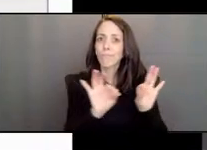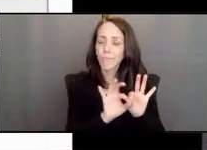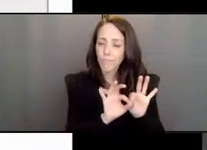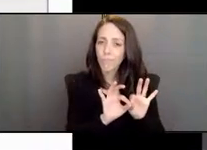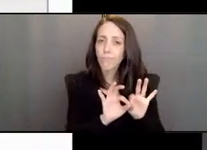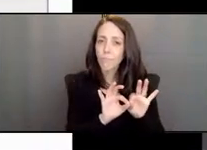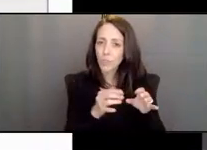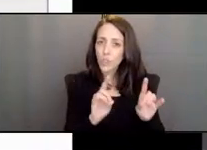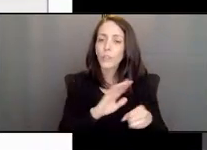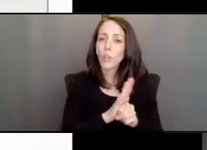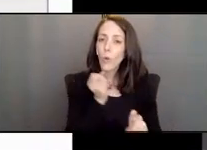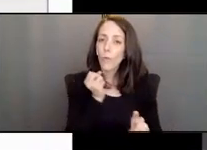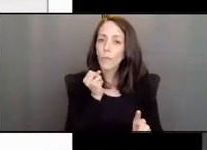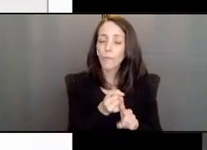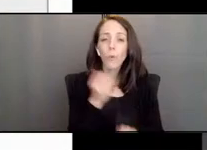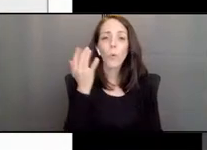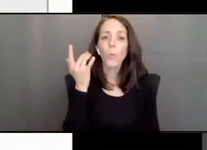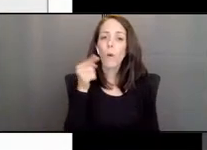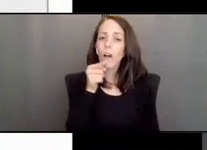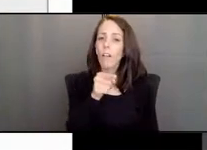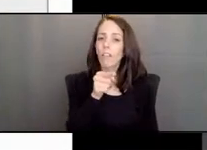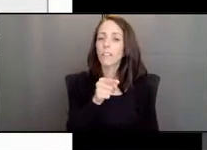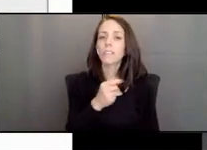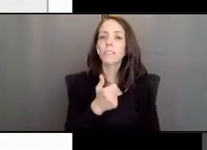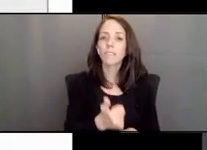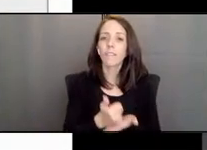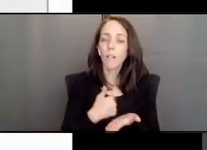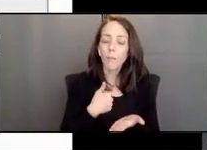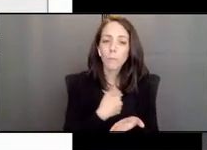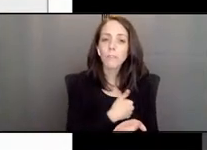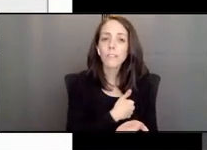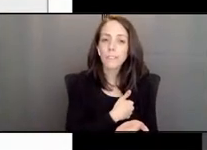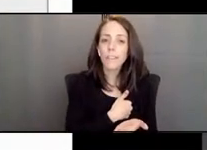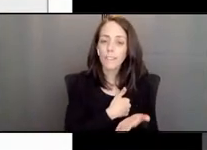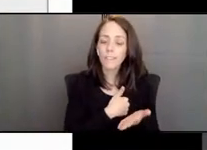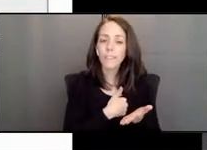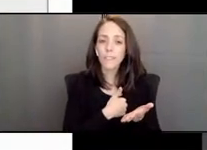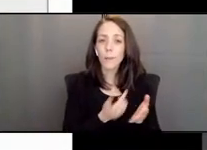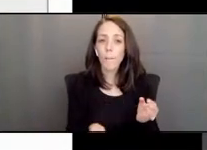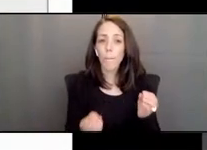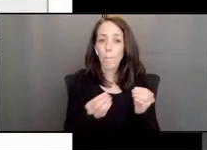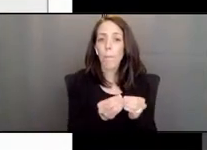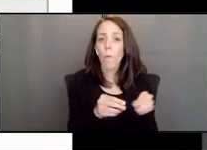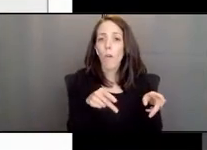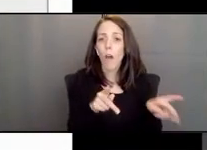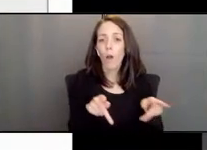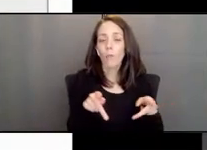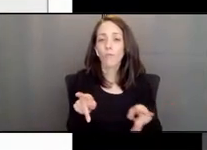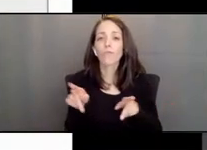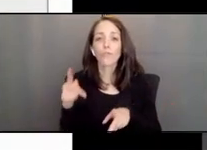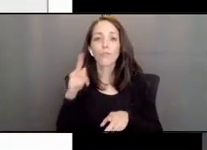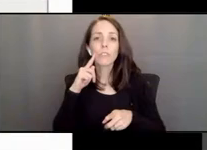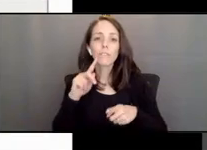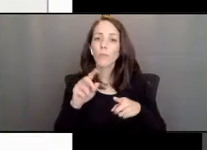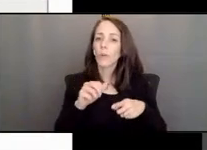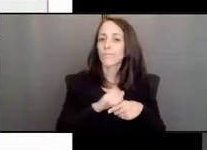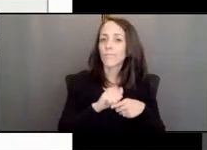objective allows us to expand the capabilities of simulation, not only at our Portland campus, but also at schools of nursing across the